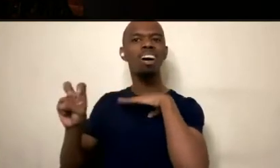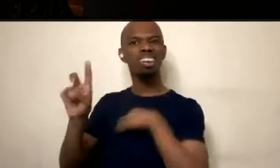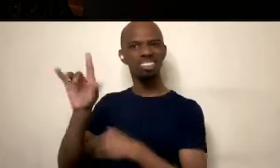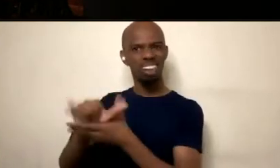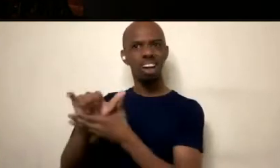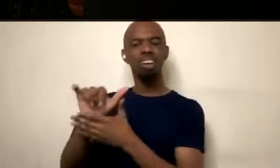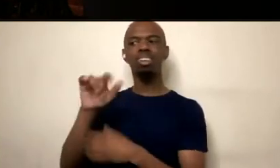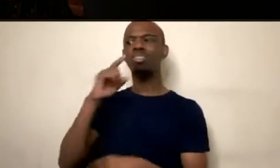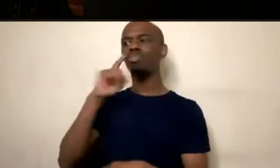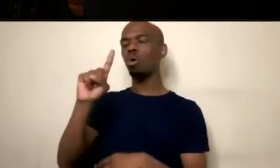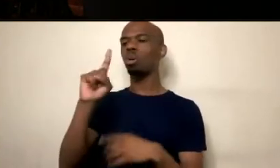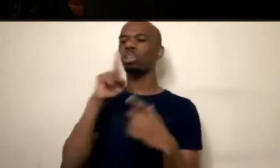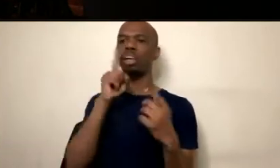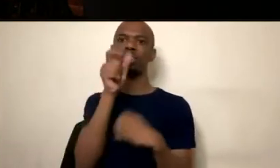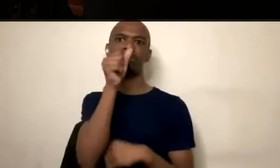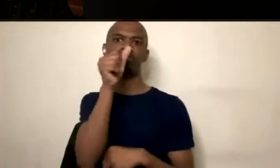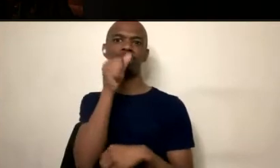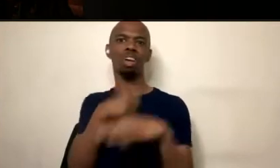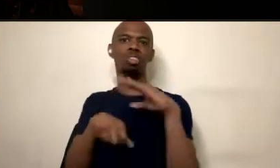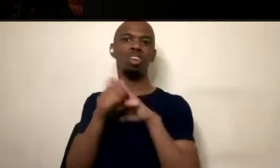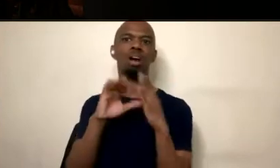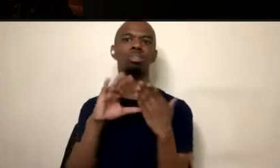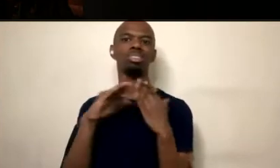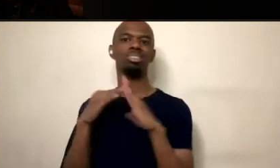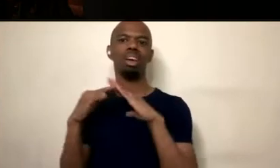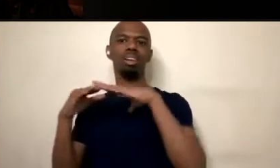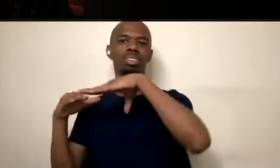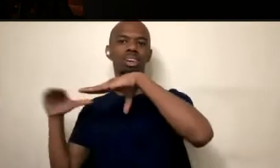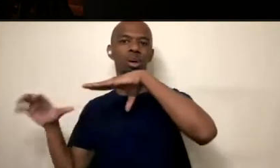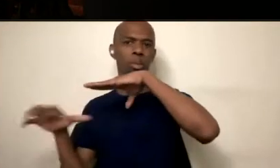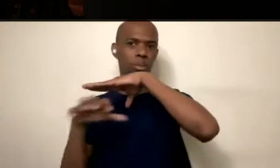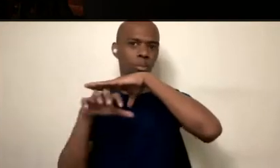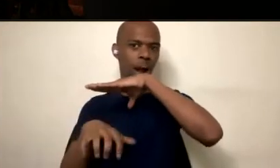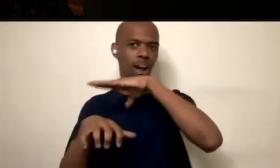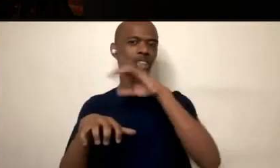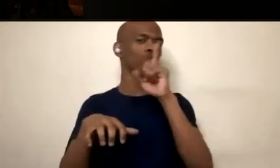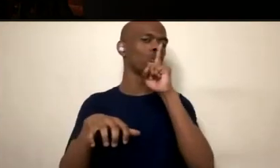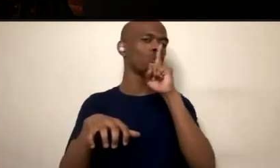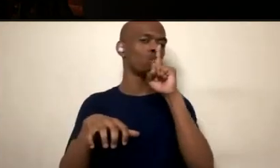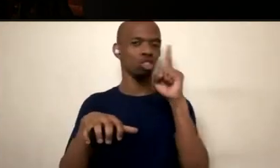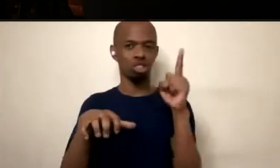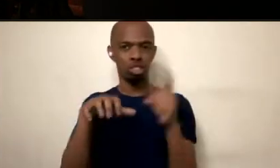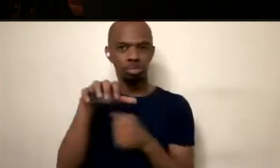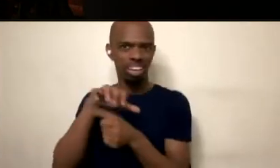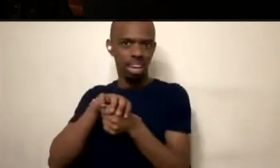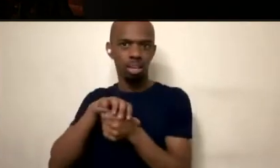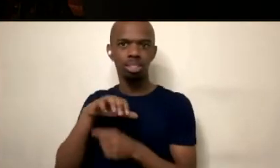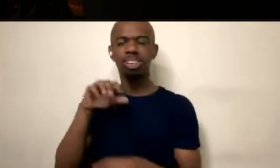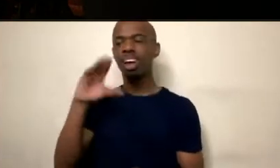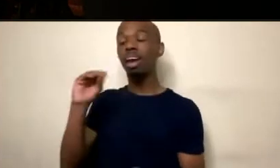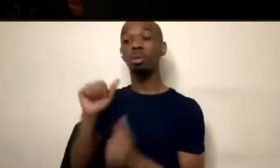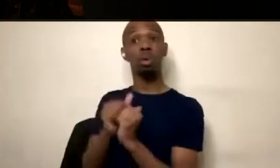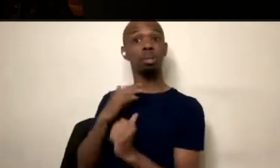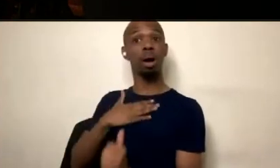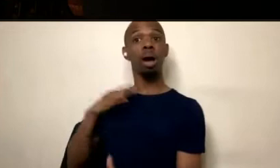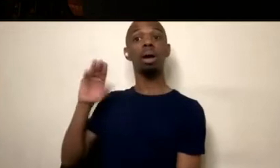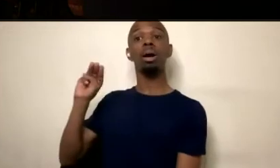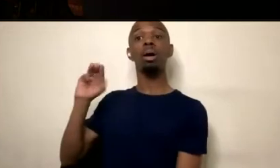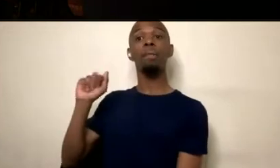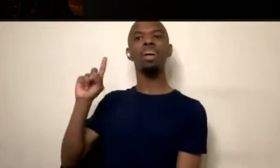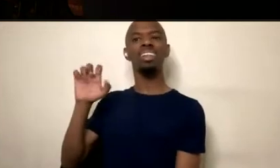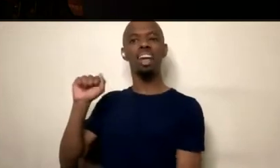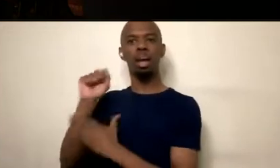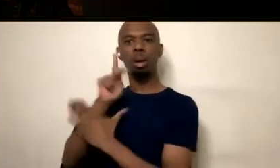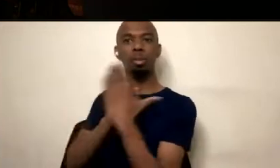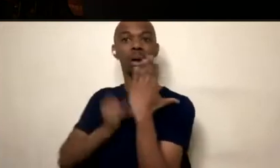you know. And also my Medea Project, we're going to go live across America while